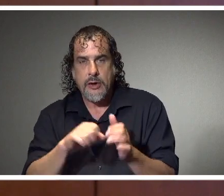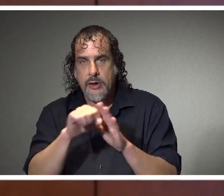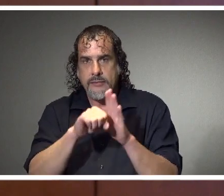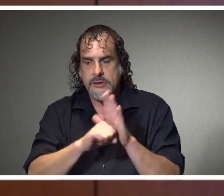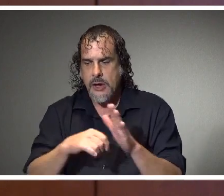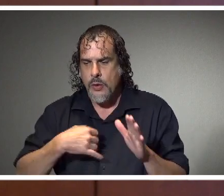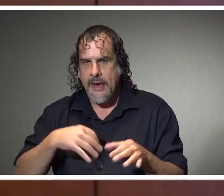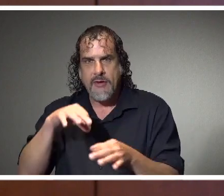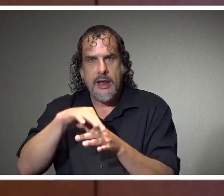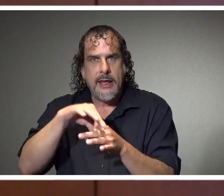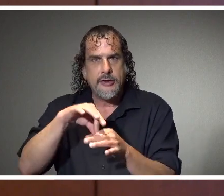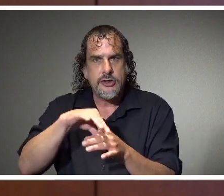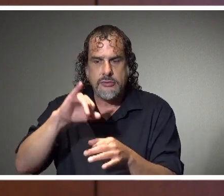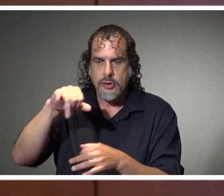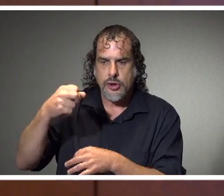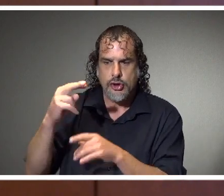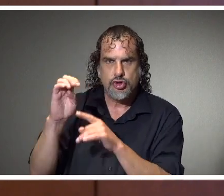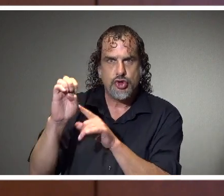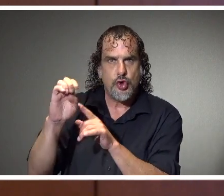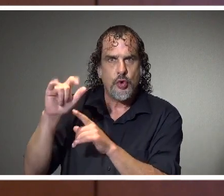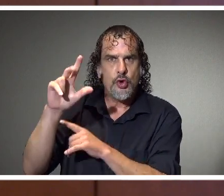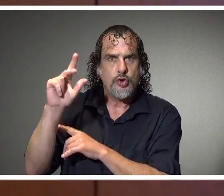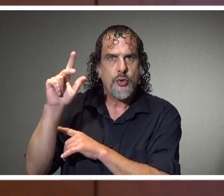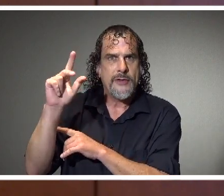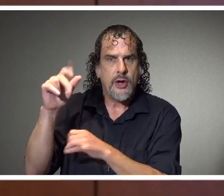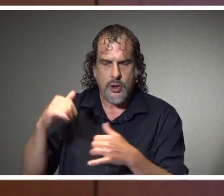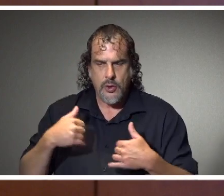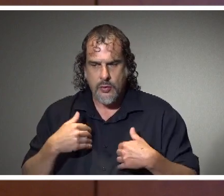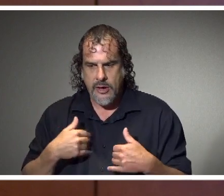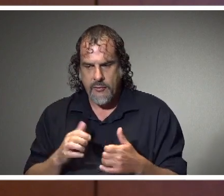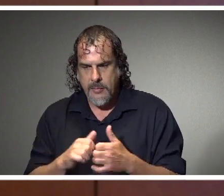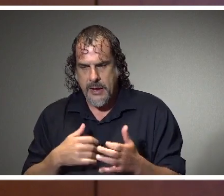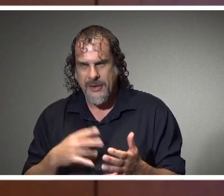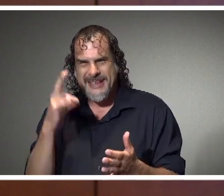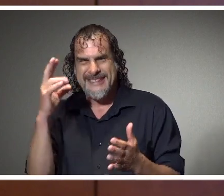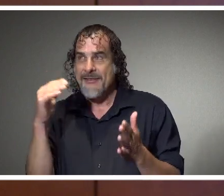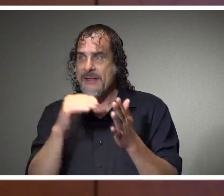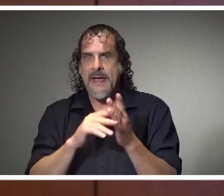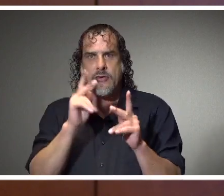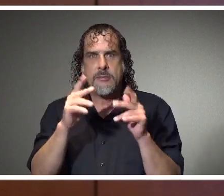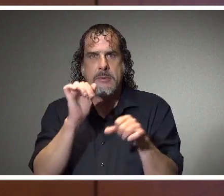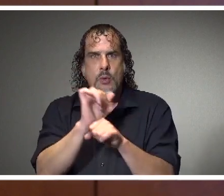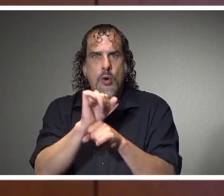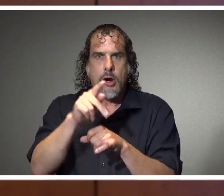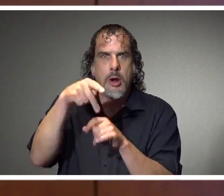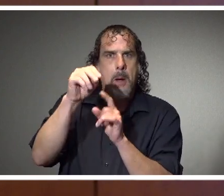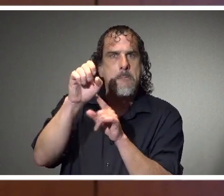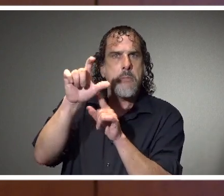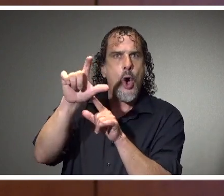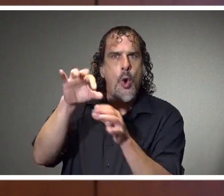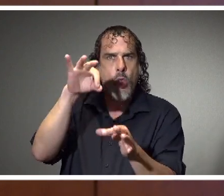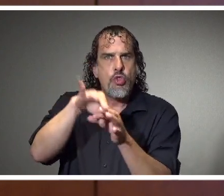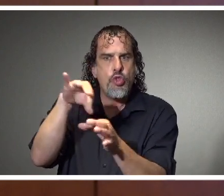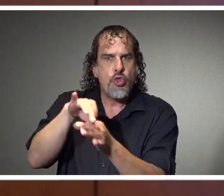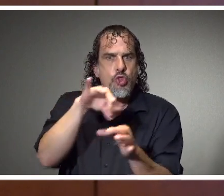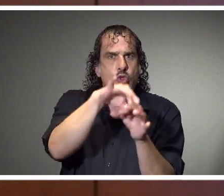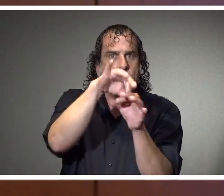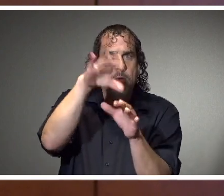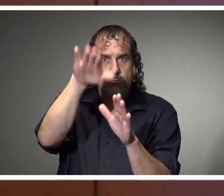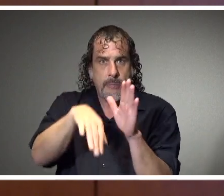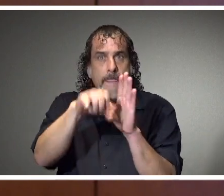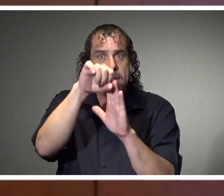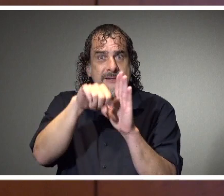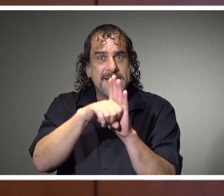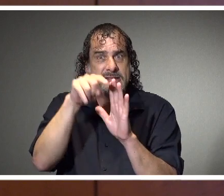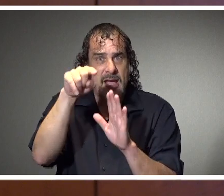June 23rd. So we've got about 12,000 poll workers in the state, and we've told the Secretary of State, Watson, that